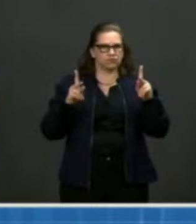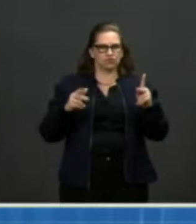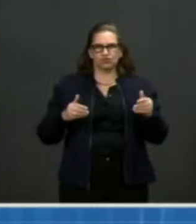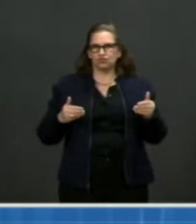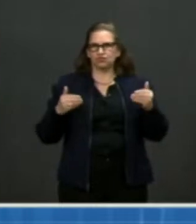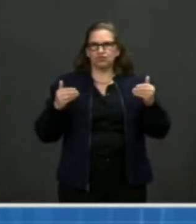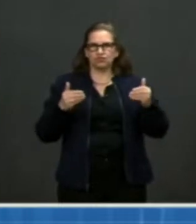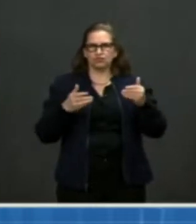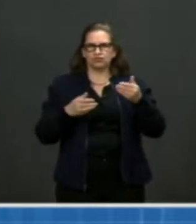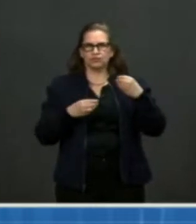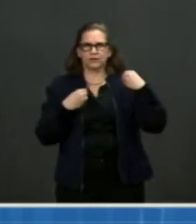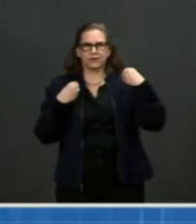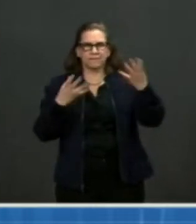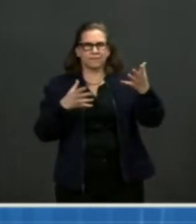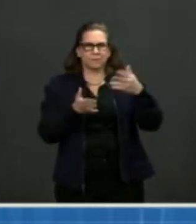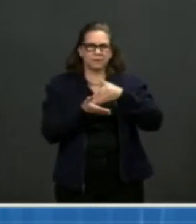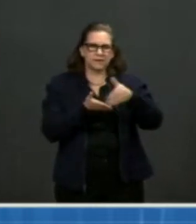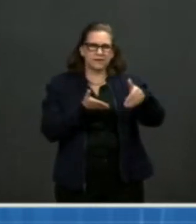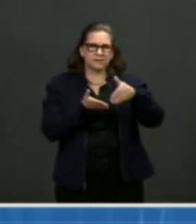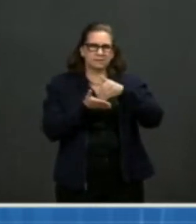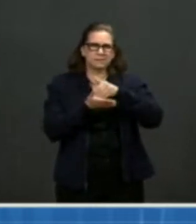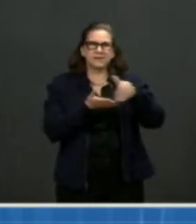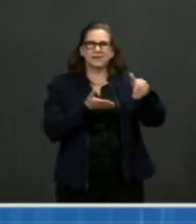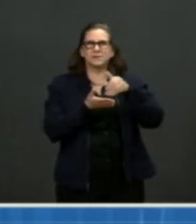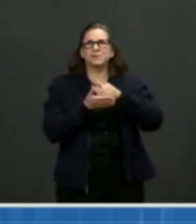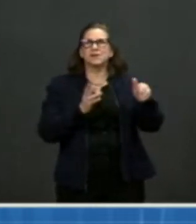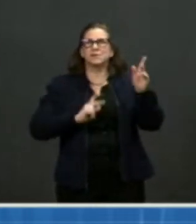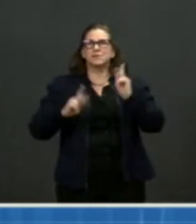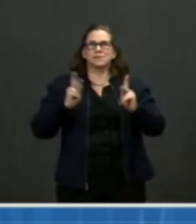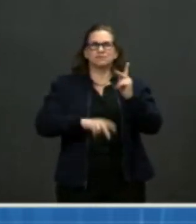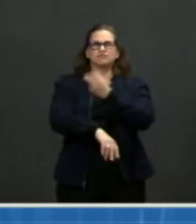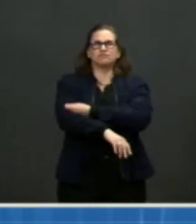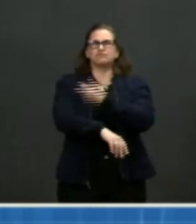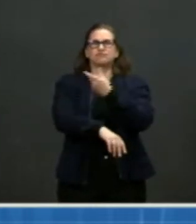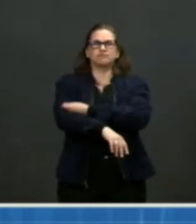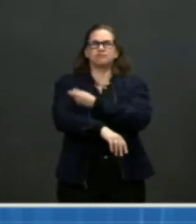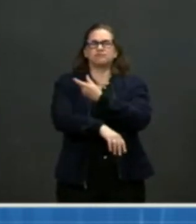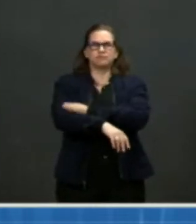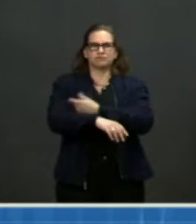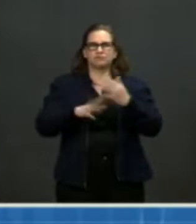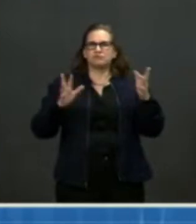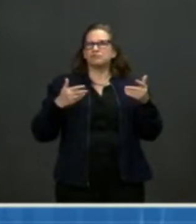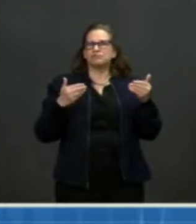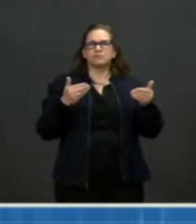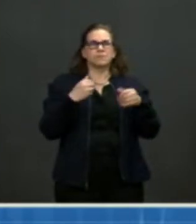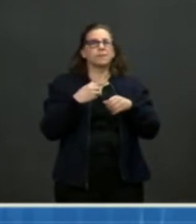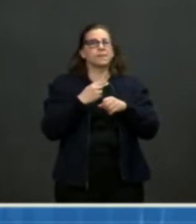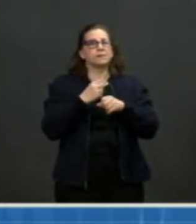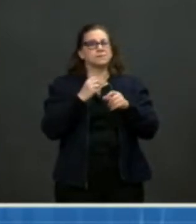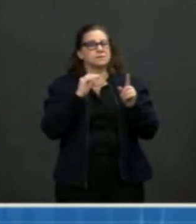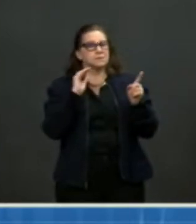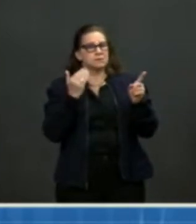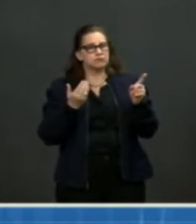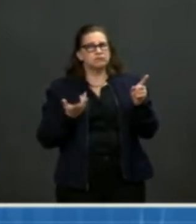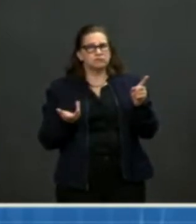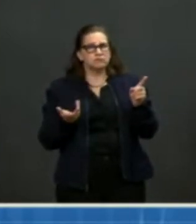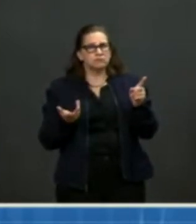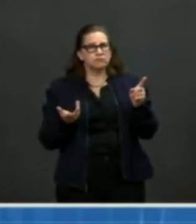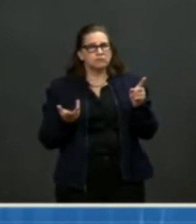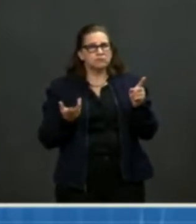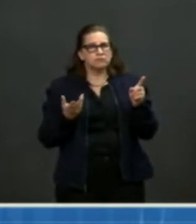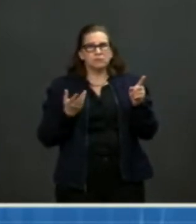make sure that when you look at the occurrence of what could appear to be an adverse event, that